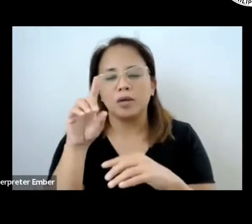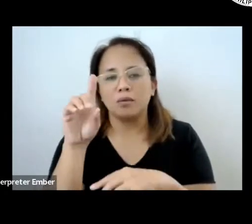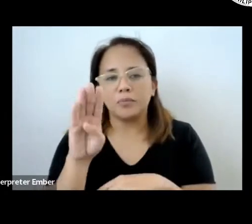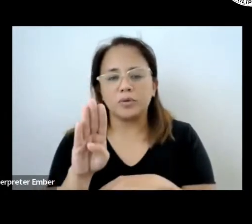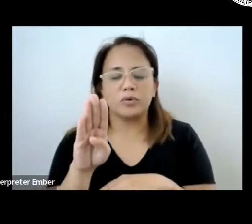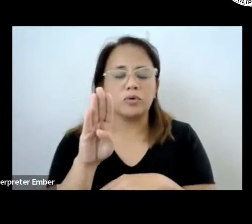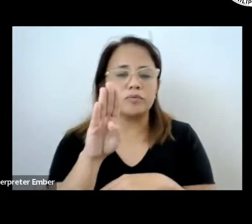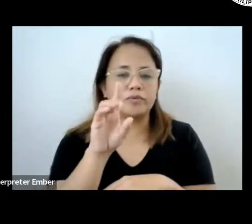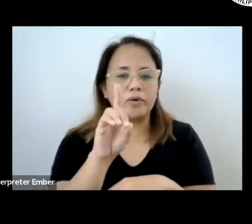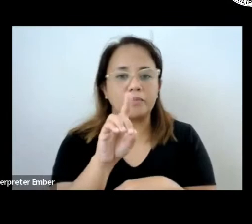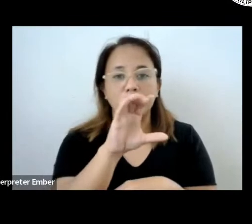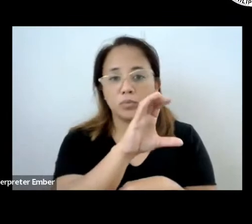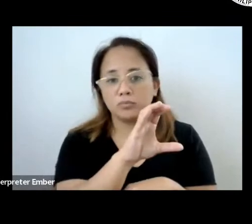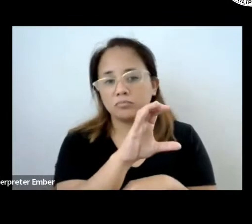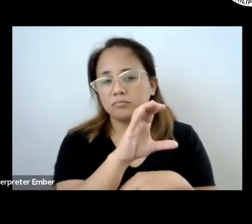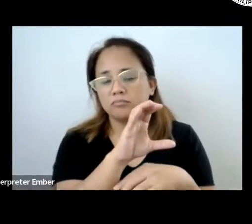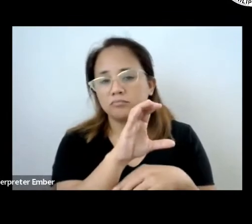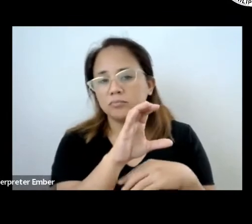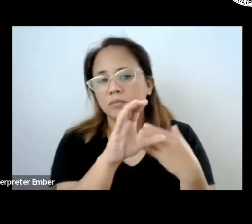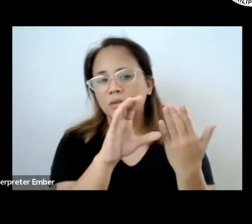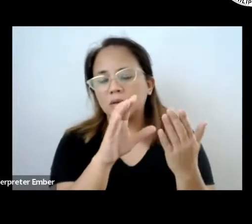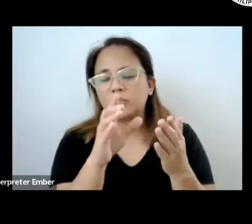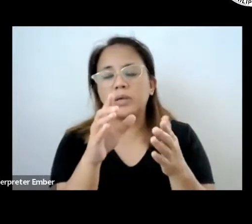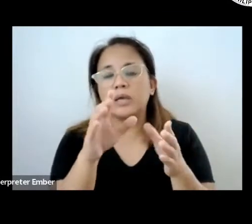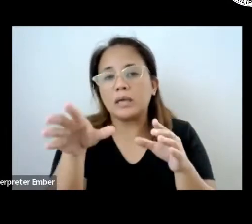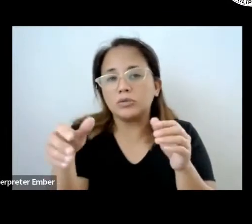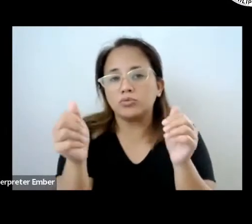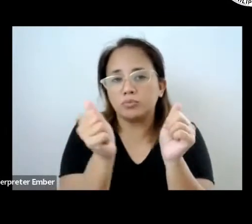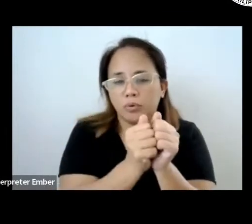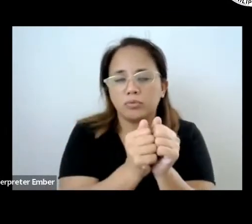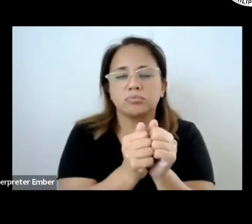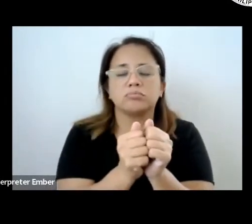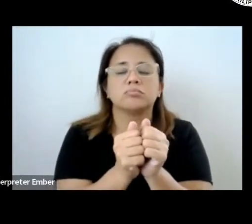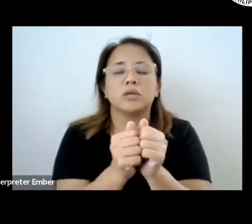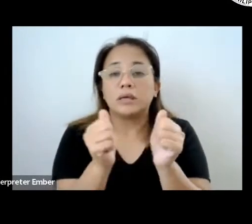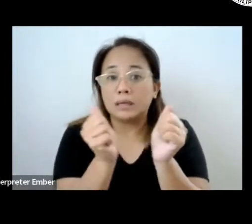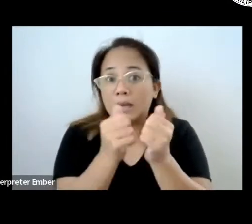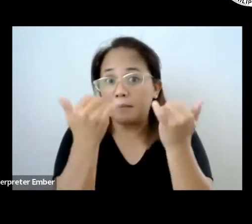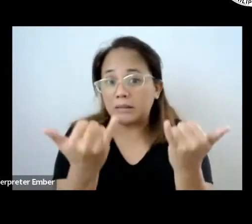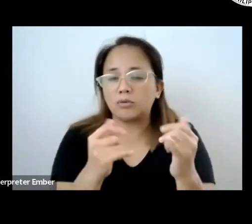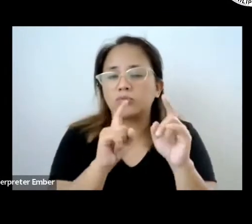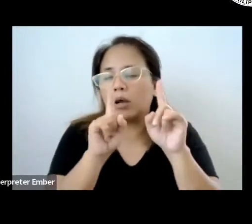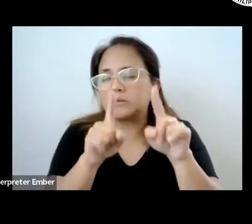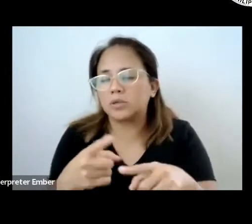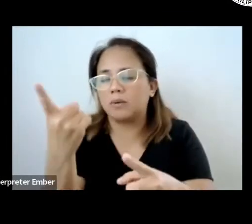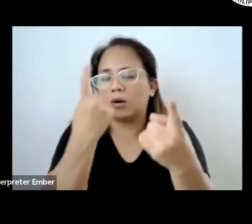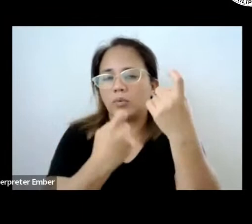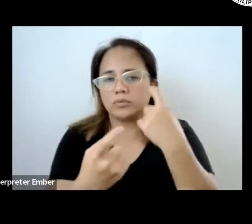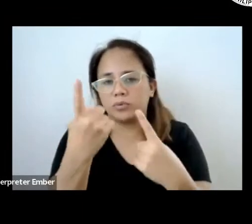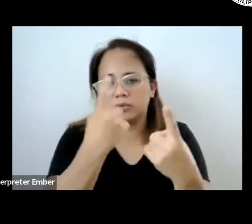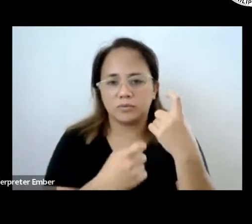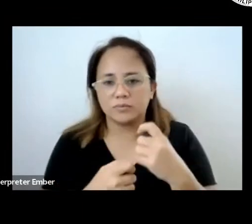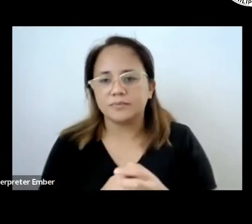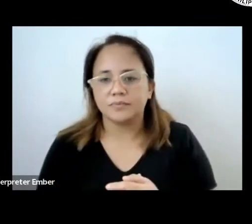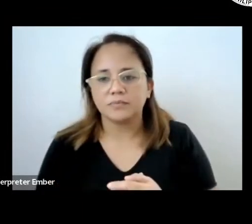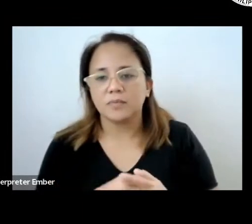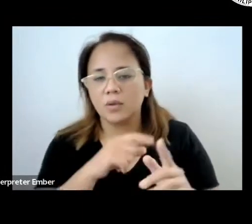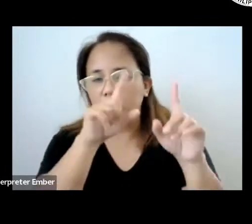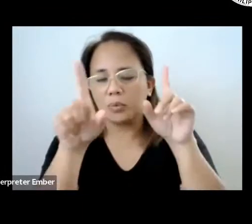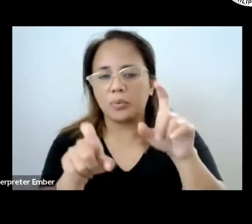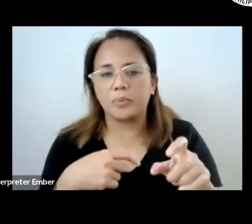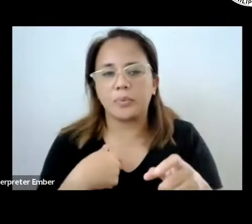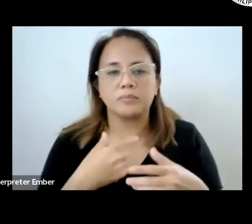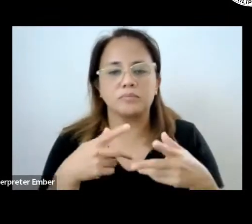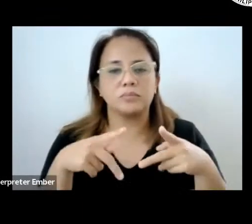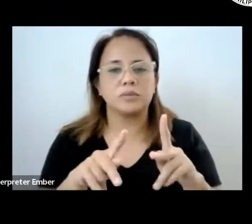board to ask to respond to any questions of the committee, Mr. Chair, Your Honor. Thank you, Yusik Dinsing. With the permission